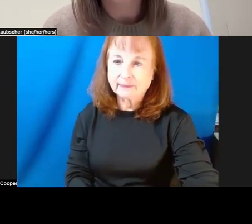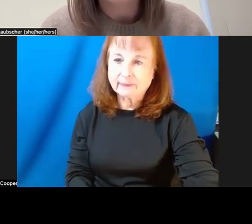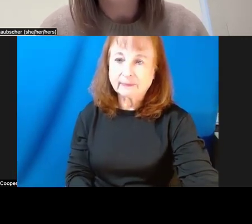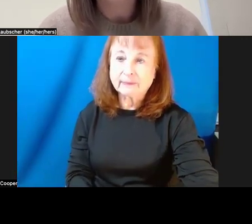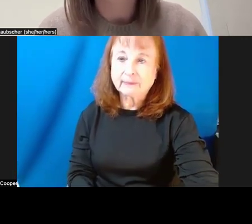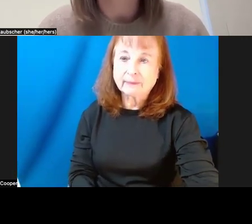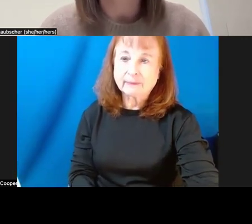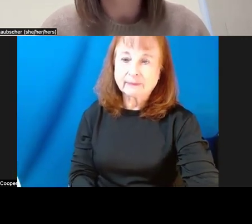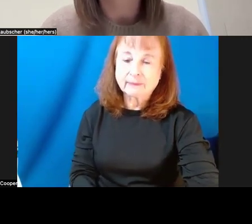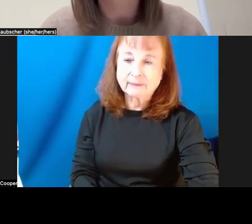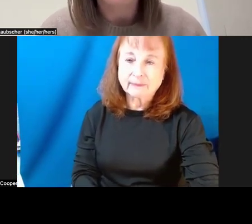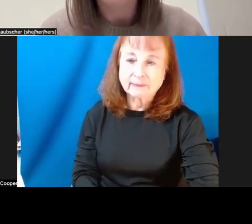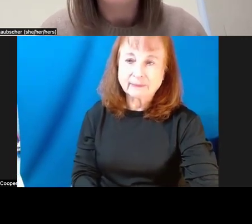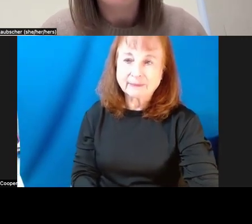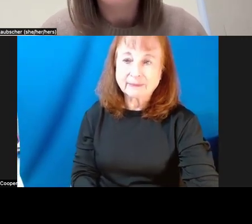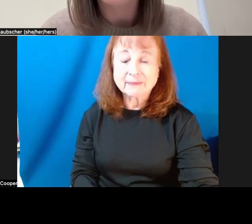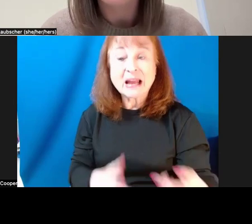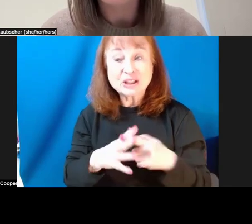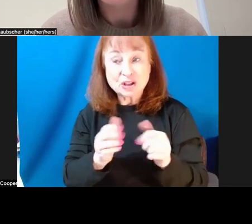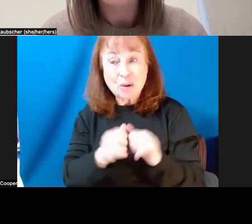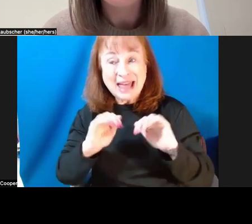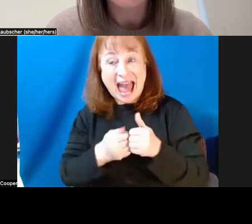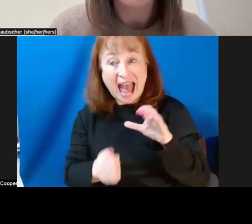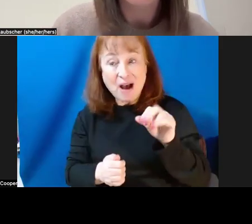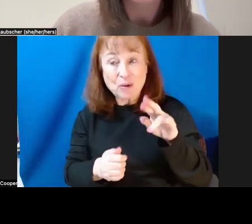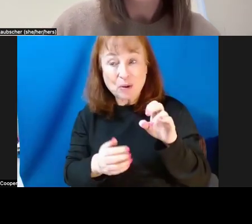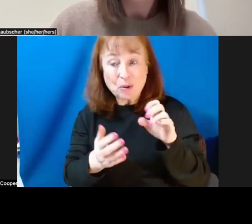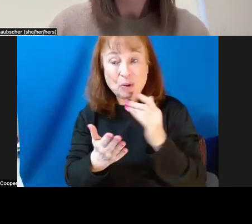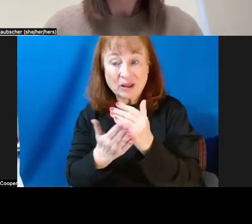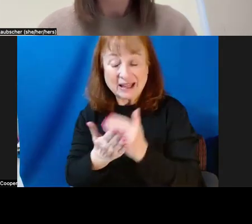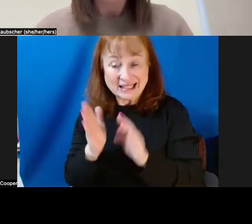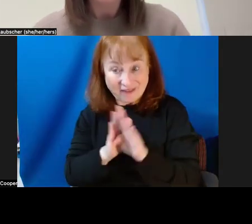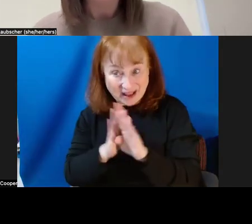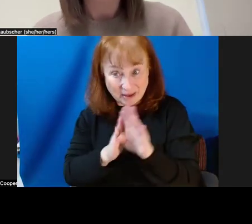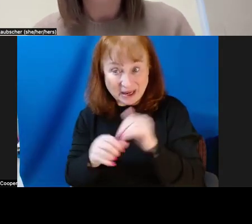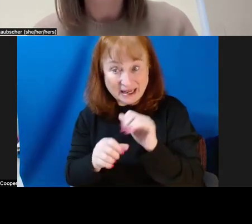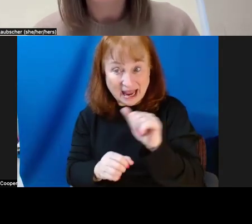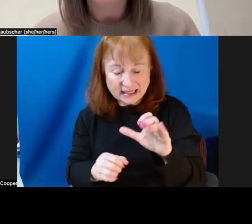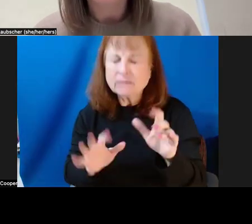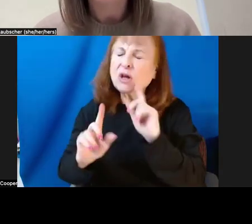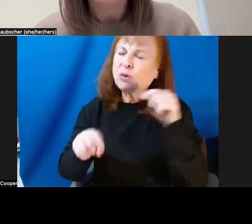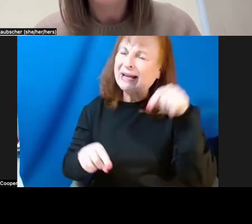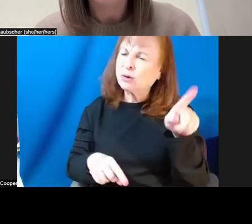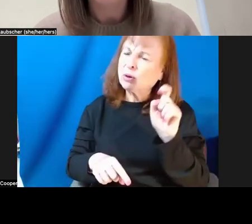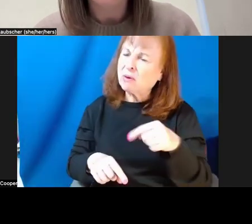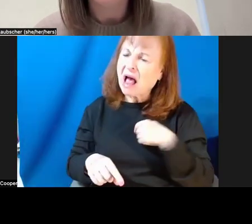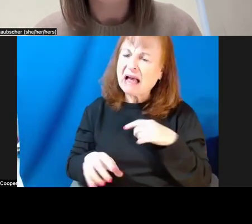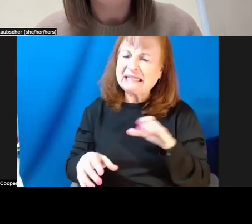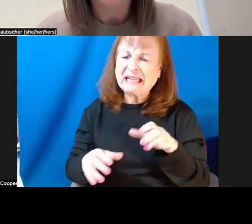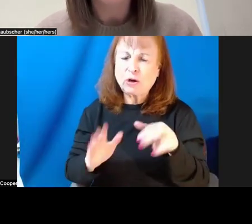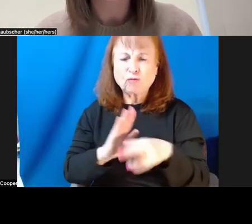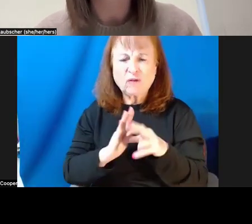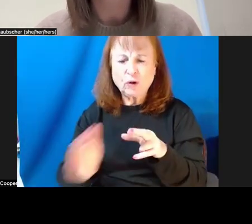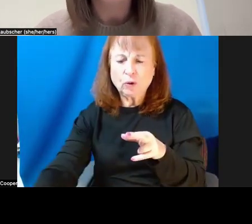Beginning with how are core word lists developed in AAC? So to answer this question, I conducted a review